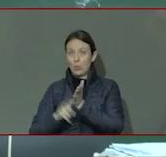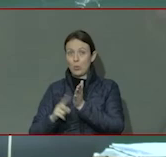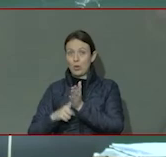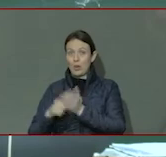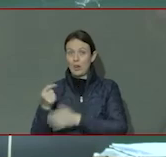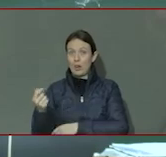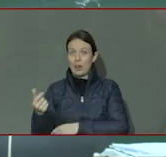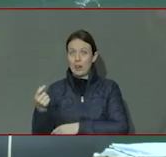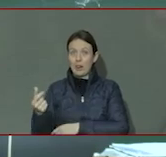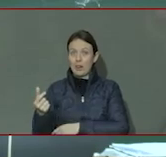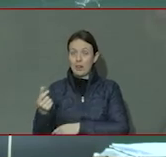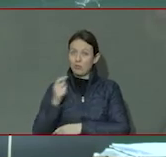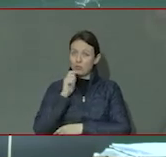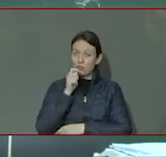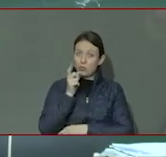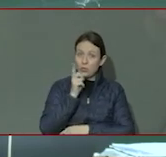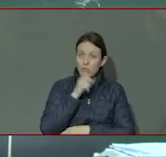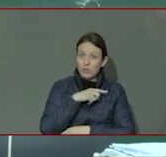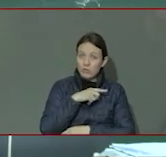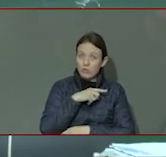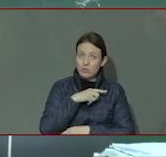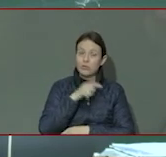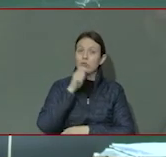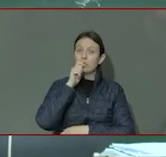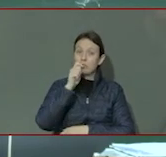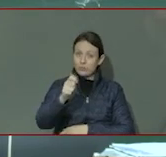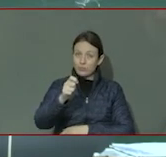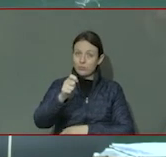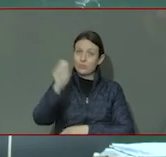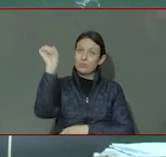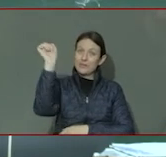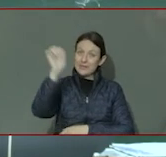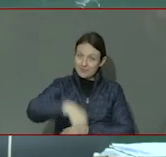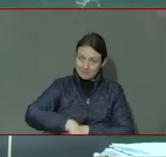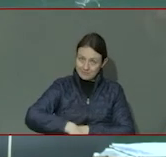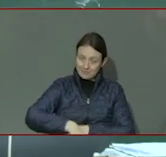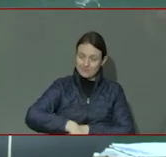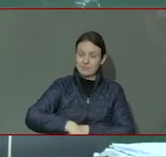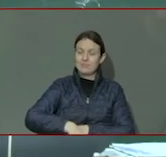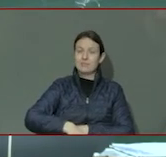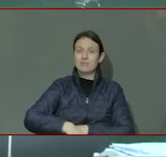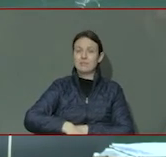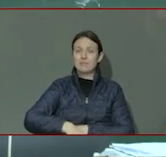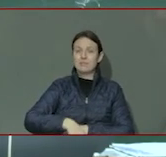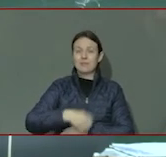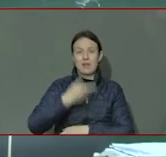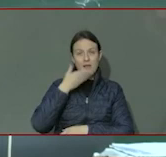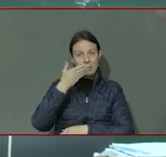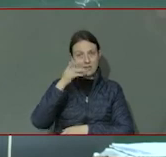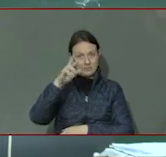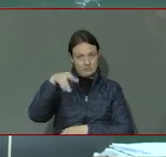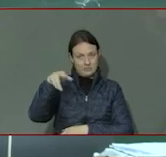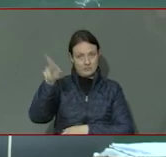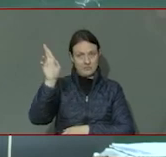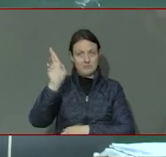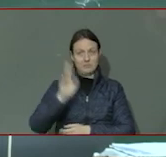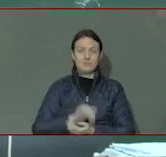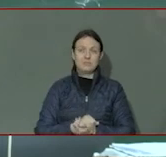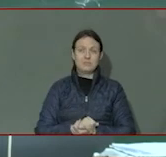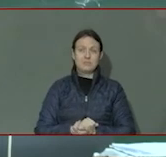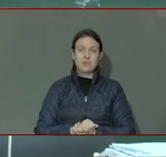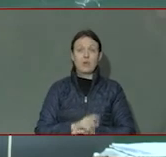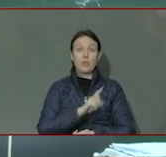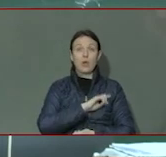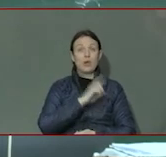my statement true? Yes. I'm so glad so many of you said yes. That was well answered. Because you